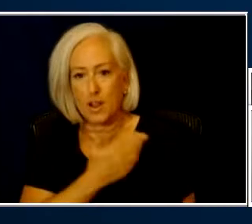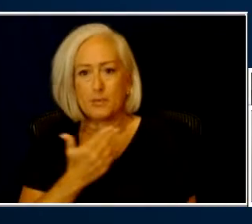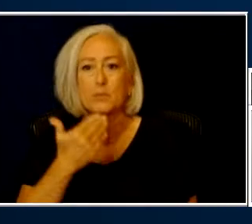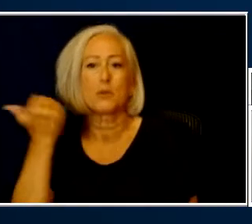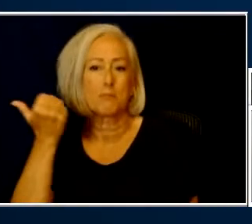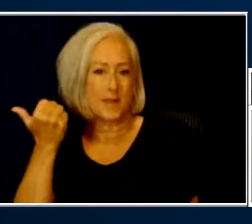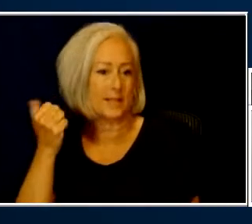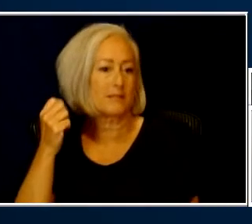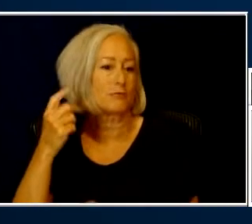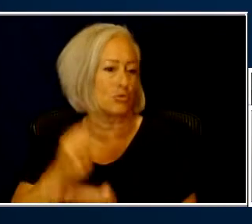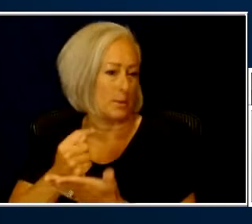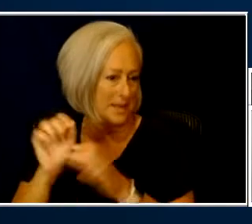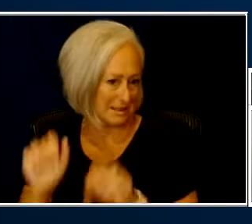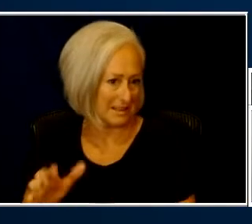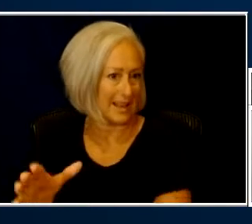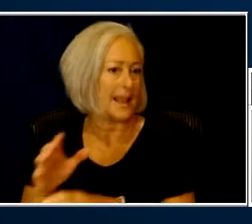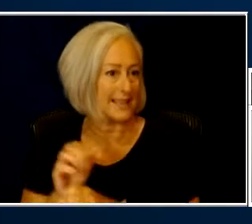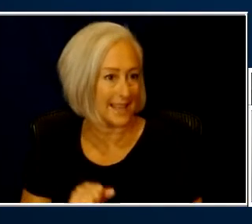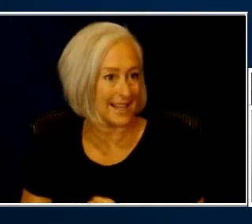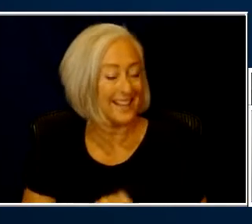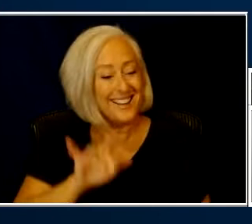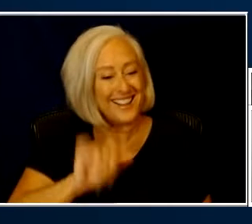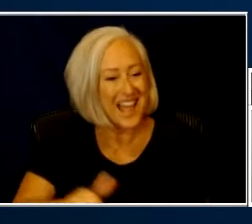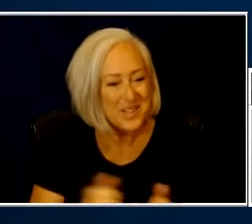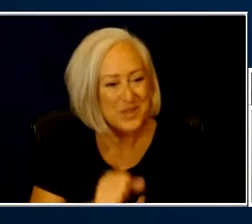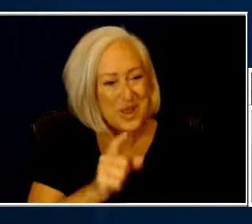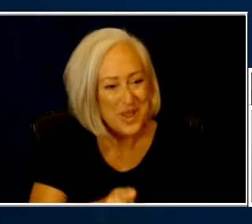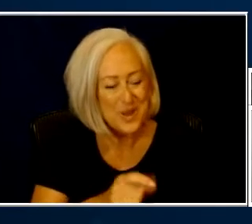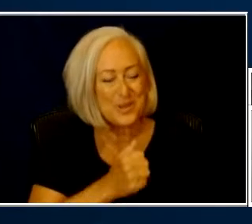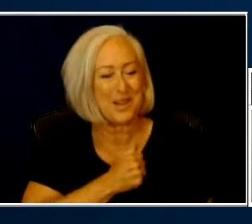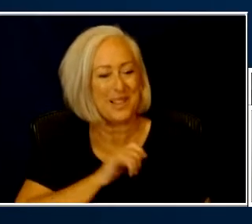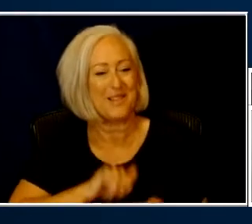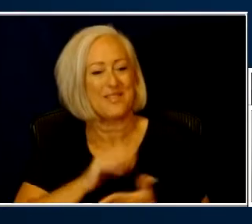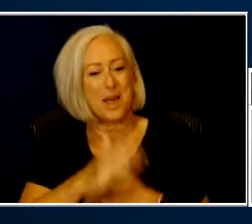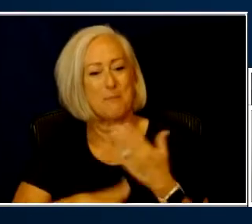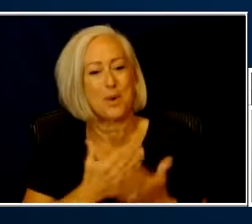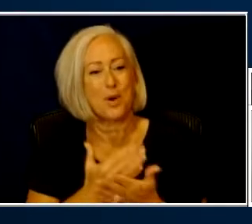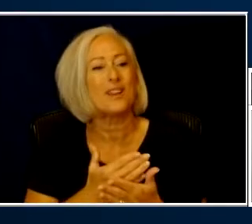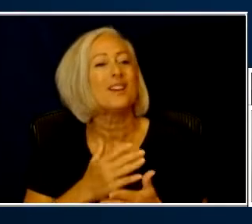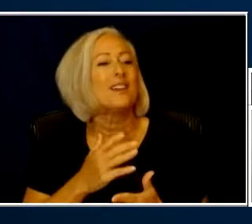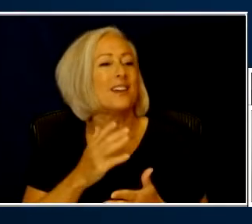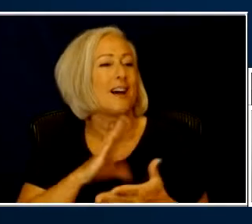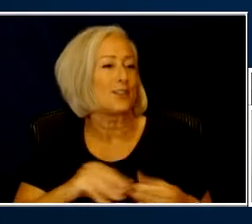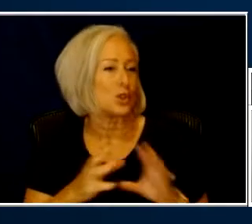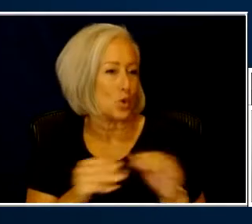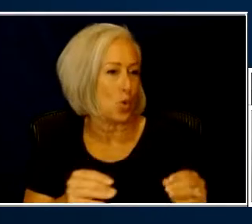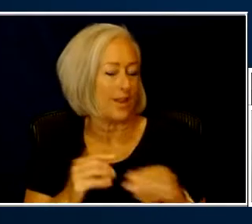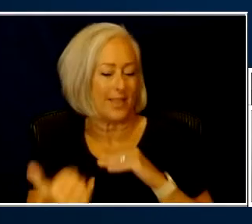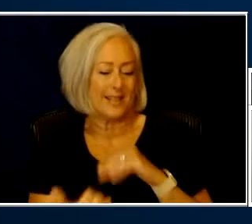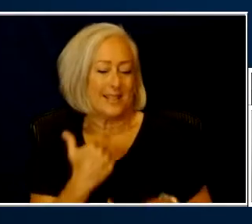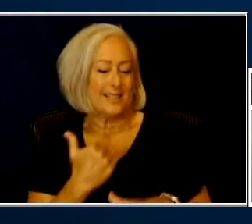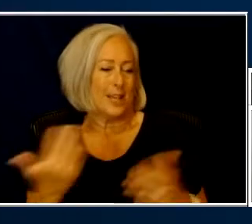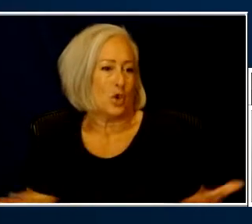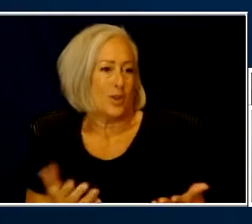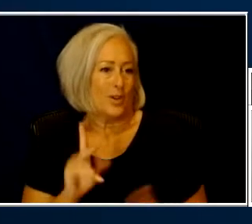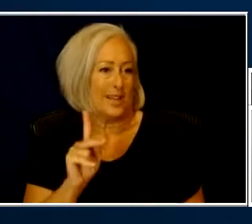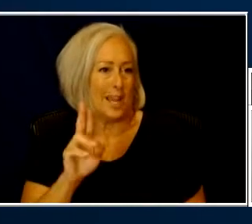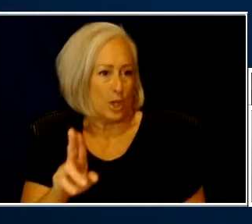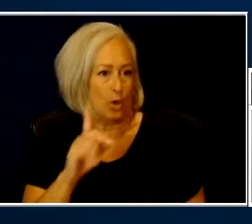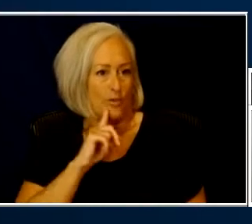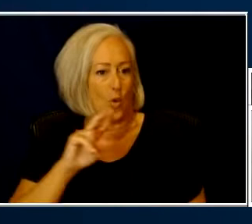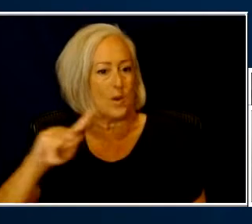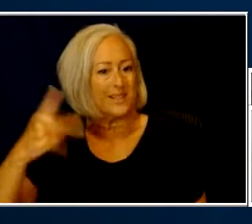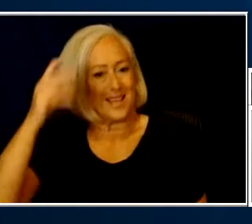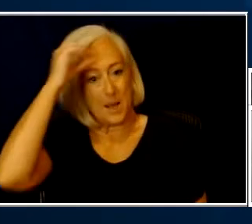was with you. And so I love that part of your story, is that, you know, you were sent here for a second opinion. Yeah. But when she came to you, there was a lot to